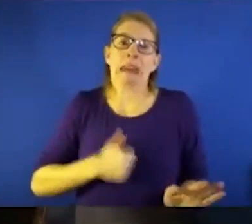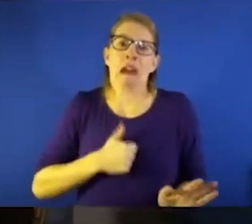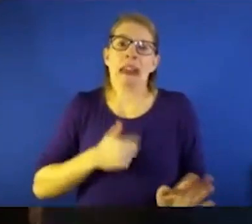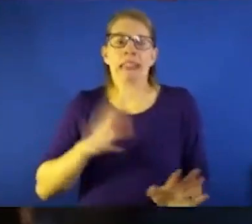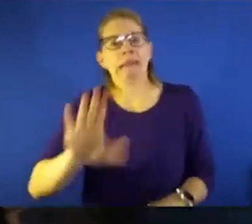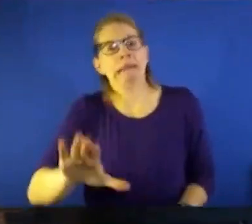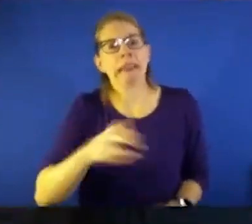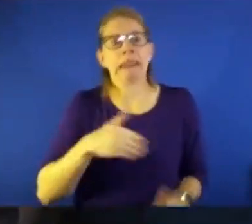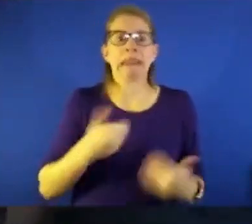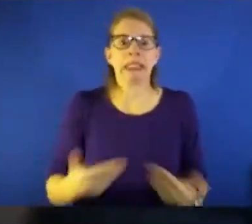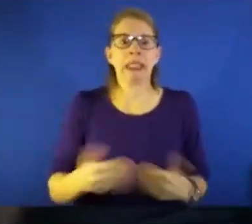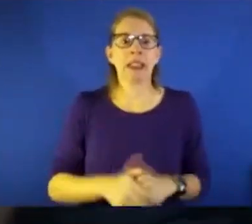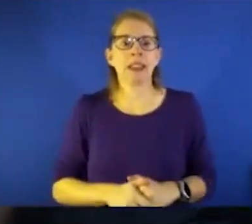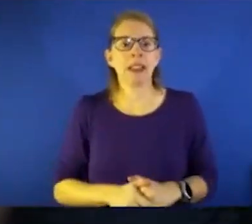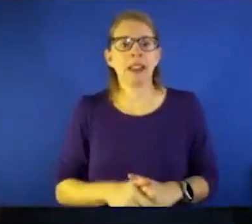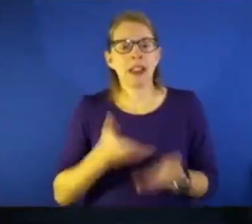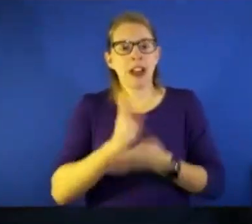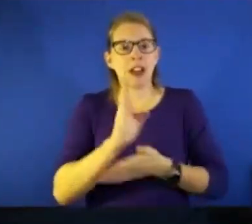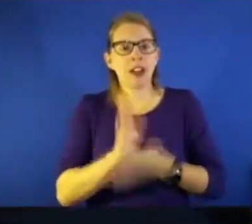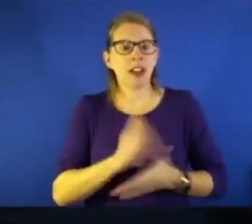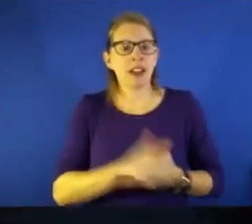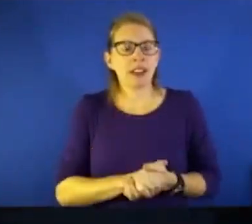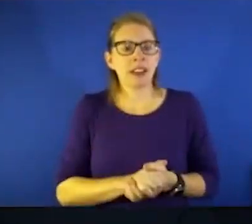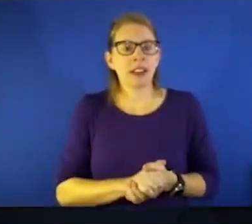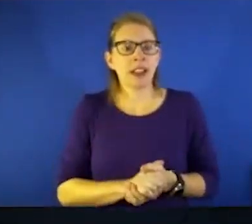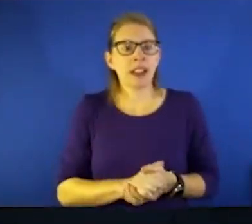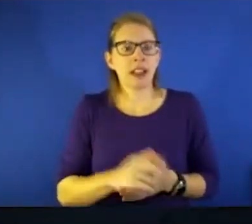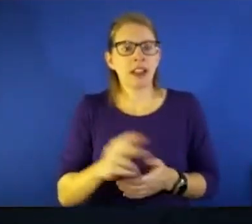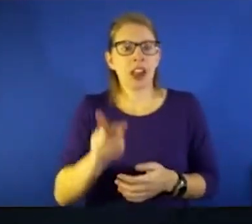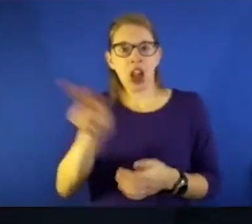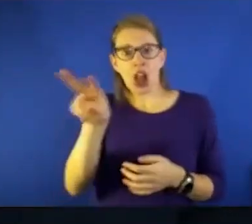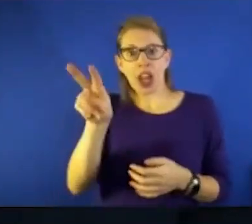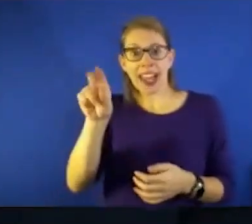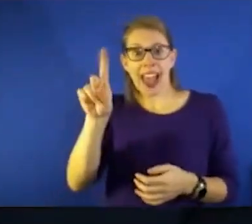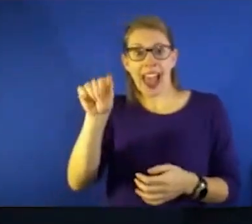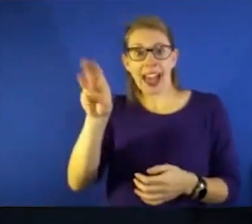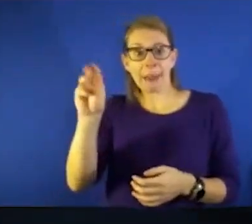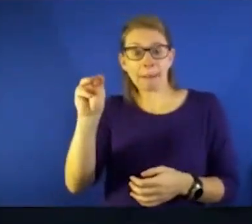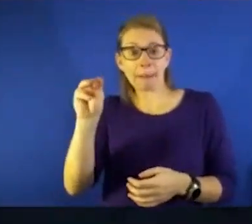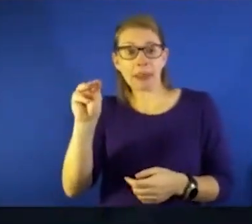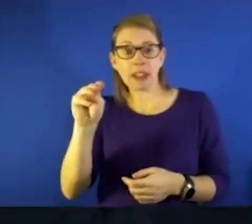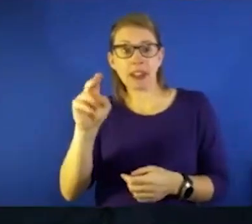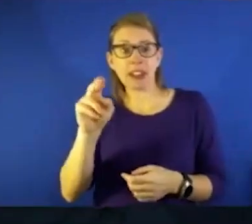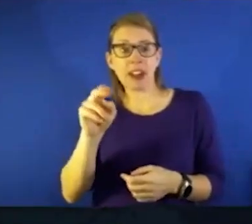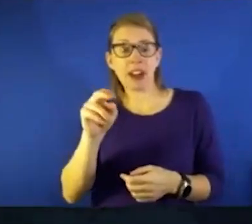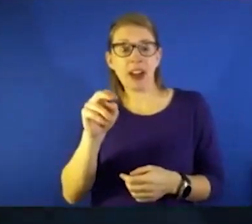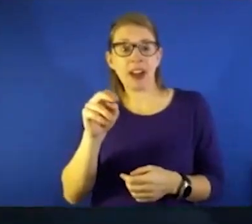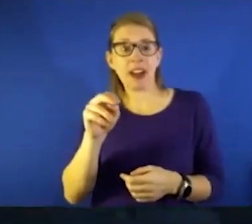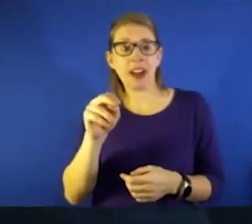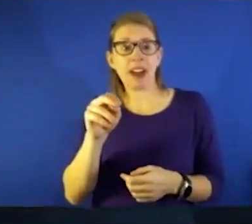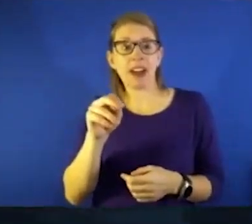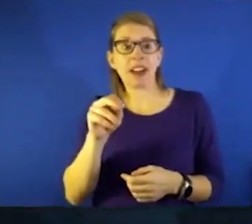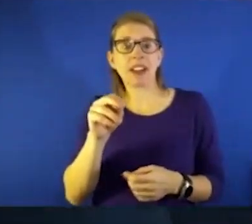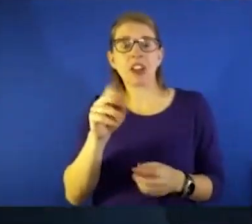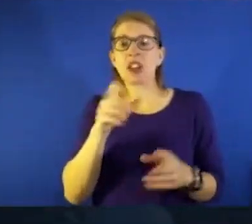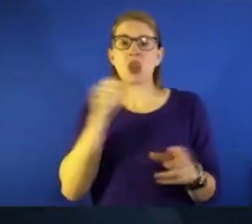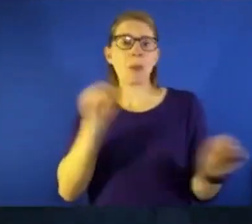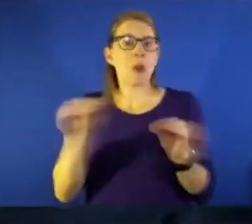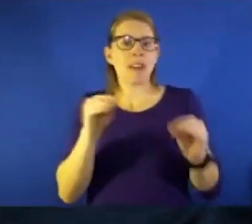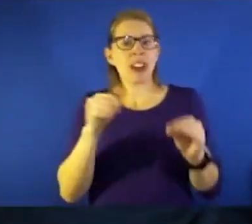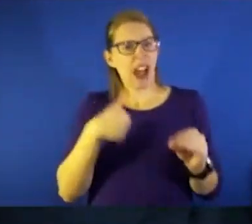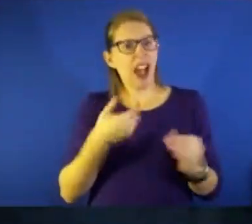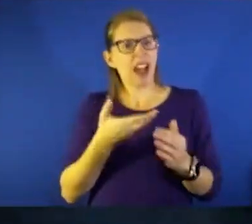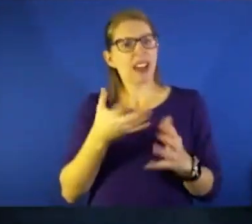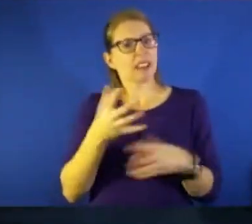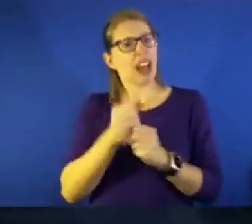Absolutely. All right. Now look Ready? at Adam. Look at Adam. 1, Take 2 seconds. It's okay. No, don't pull here. I gotcha. It's okay.